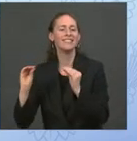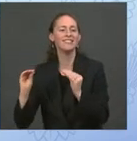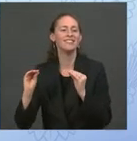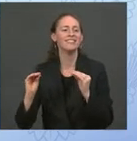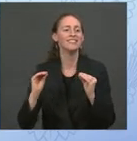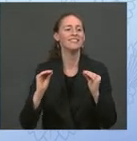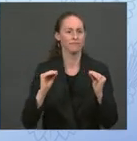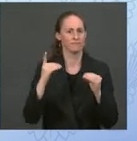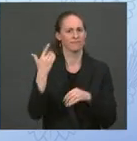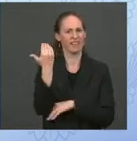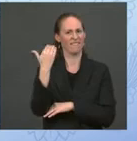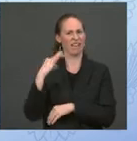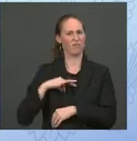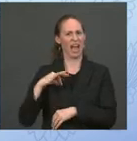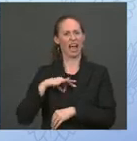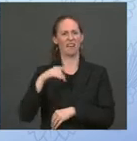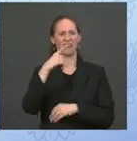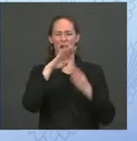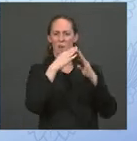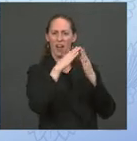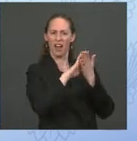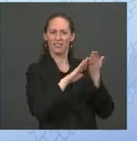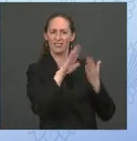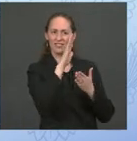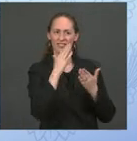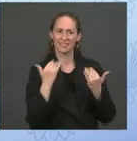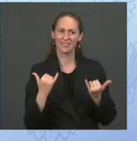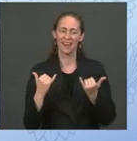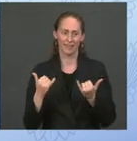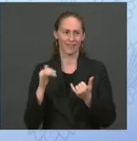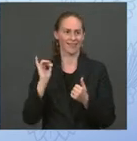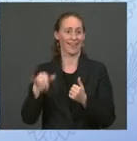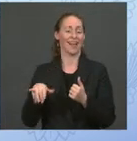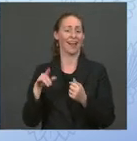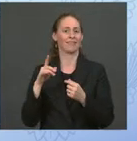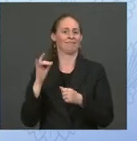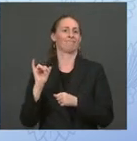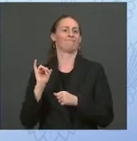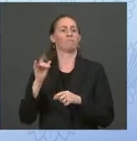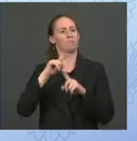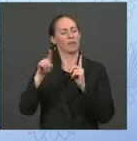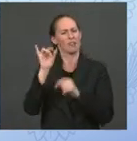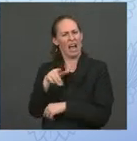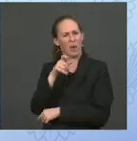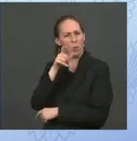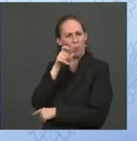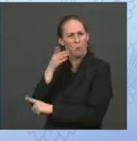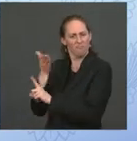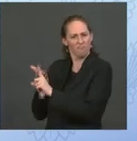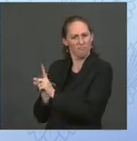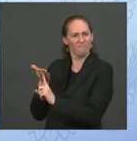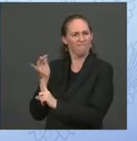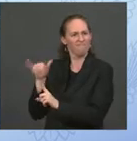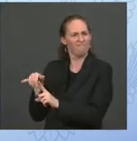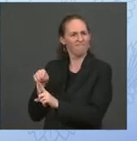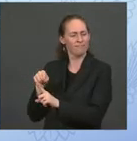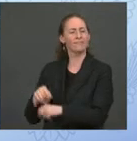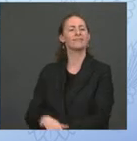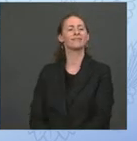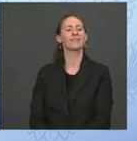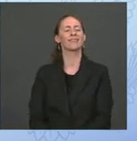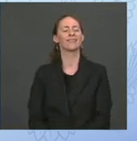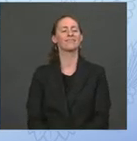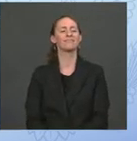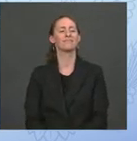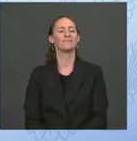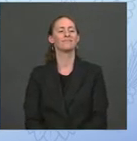credits at the community college is a different story. But it is who she is. Like I heard her say, she probably said, I heard her say